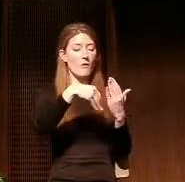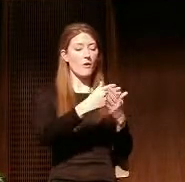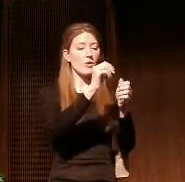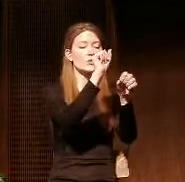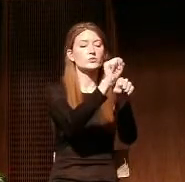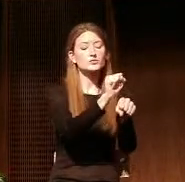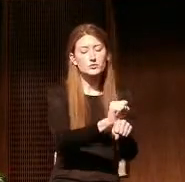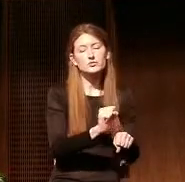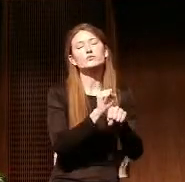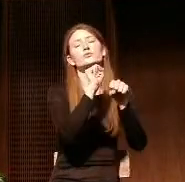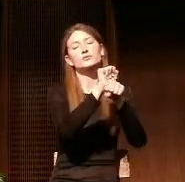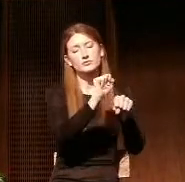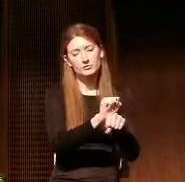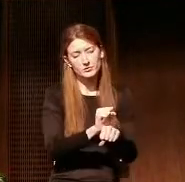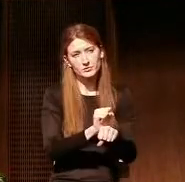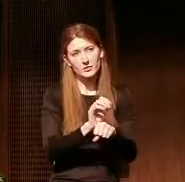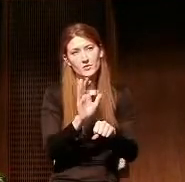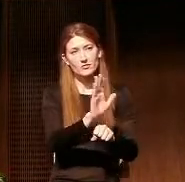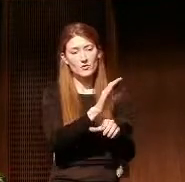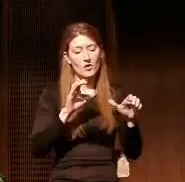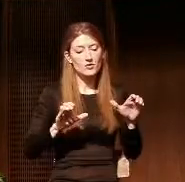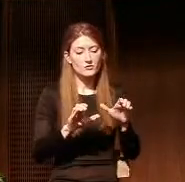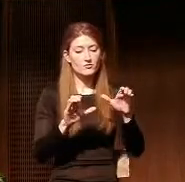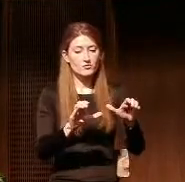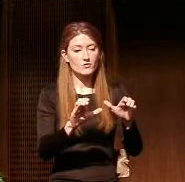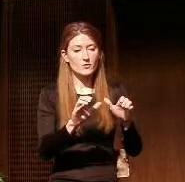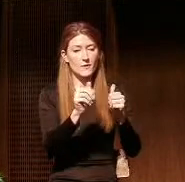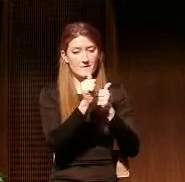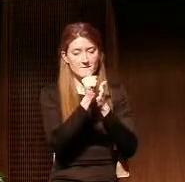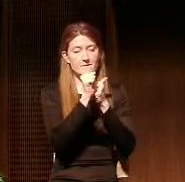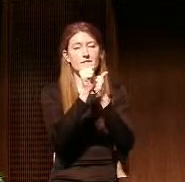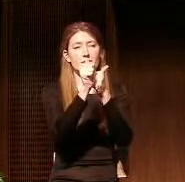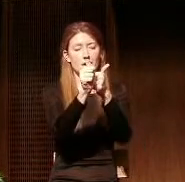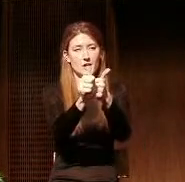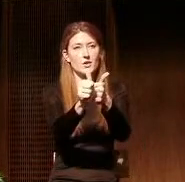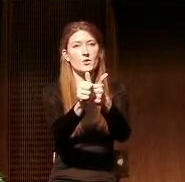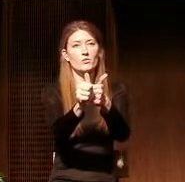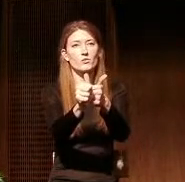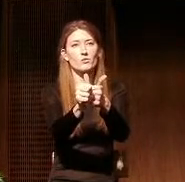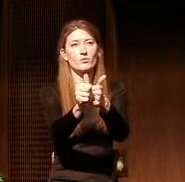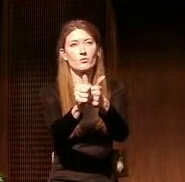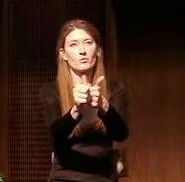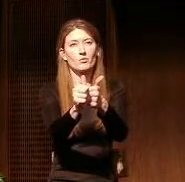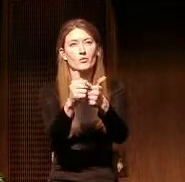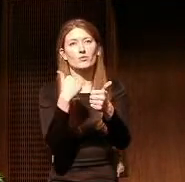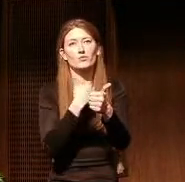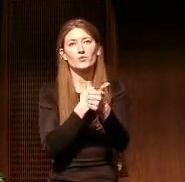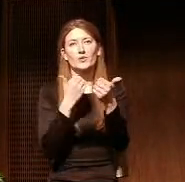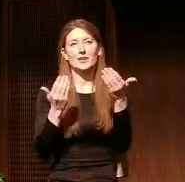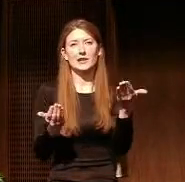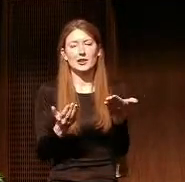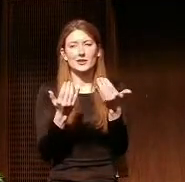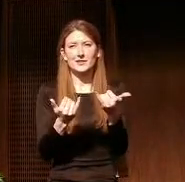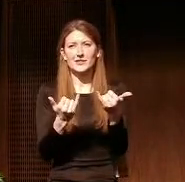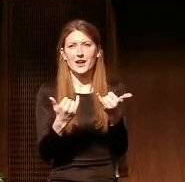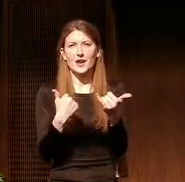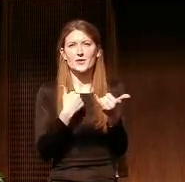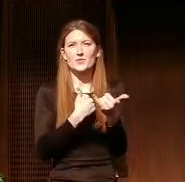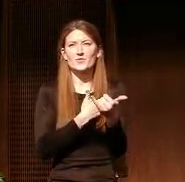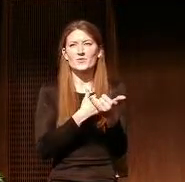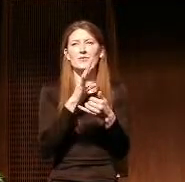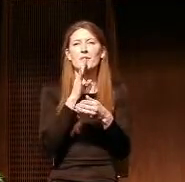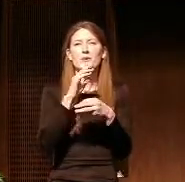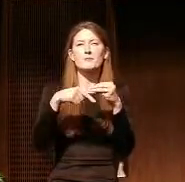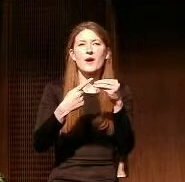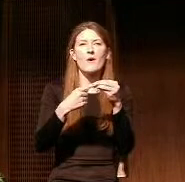deeds follow them. We're here today to talk about victory, not